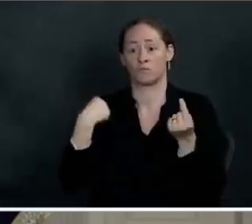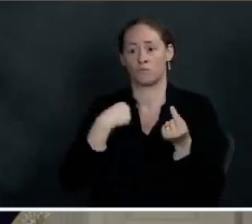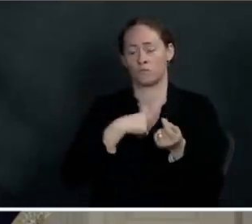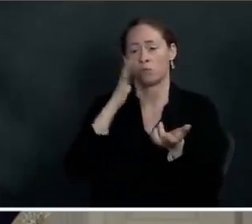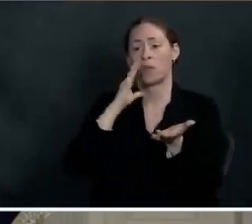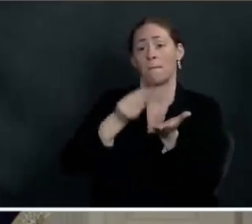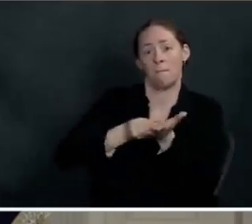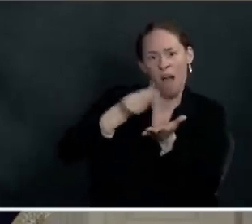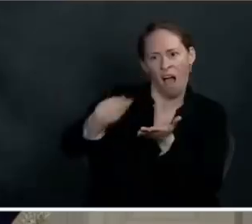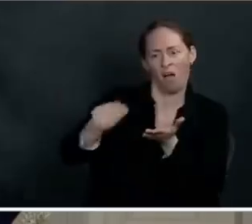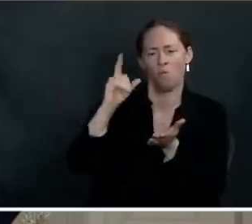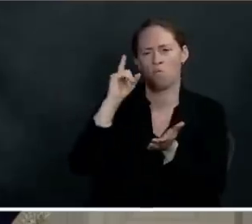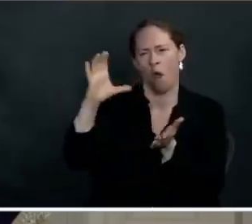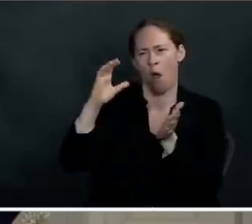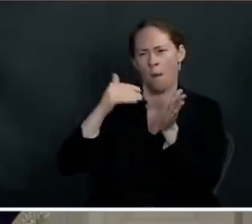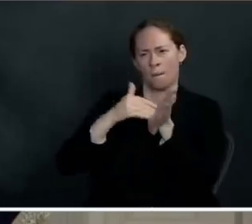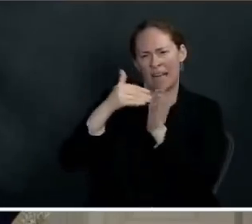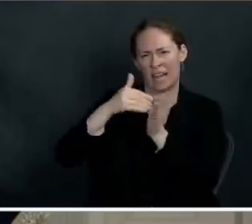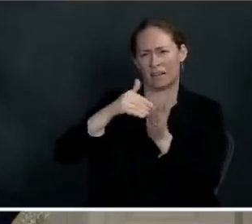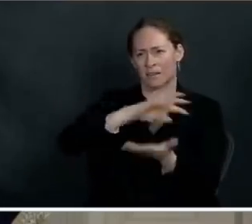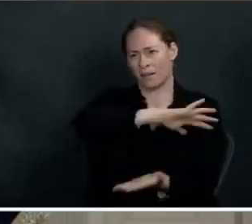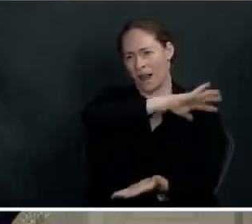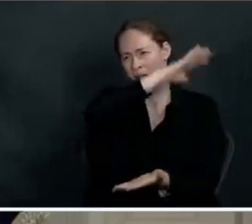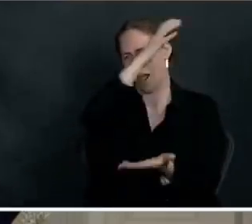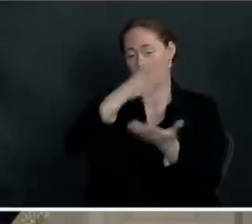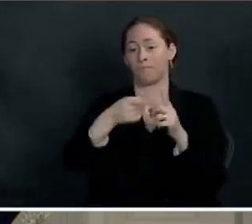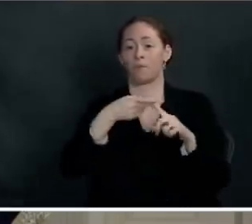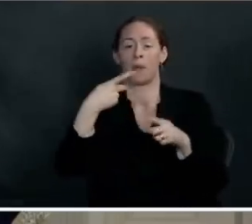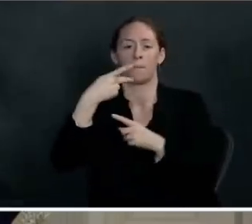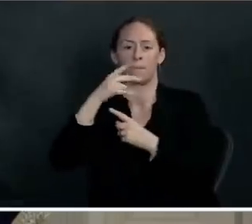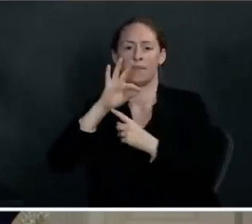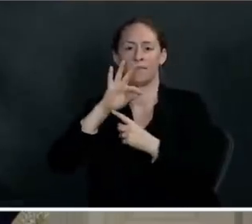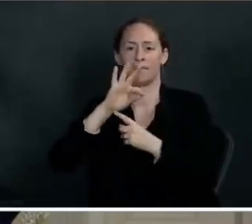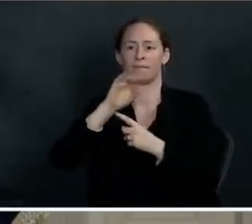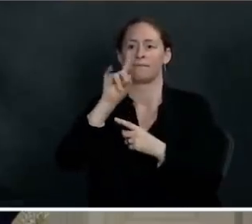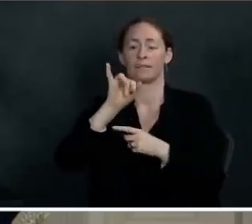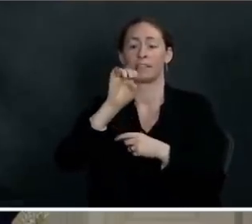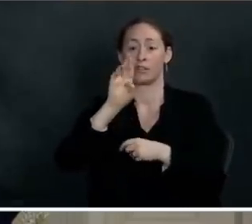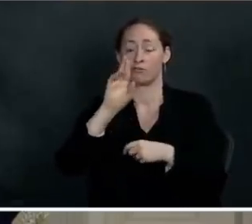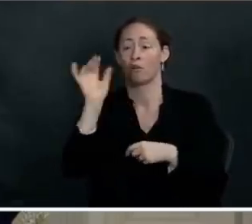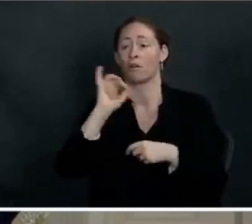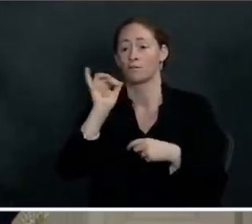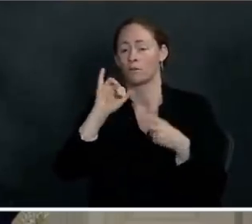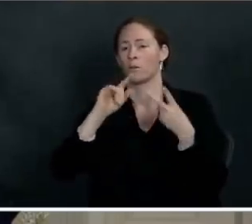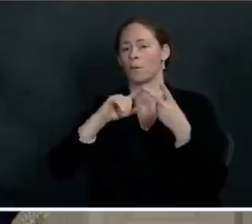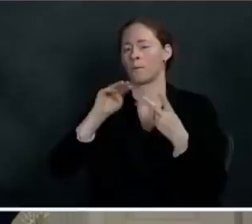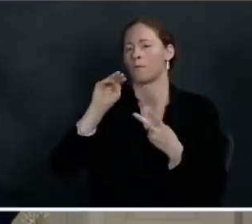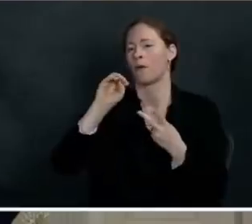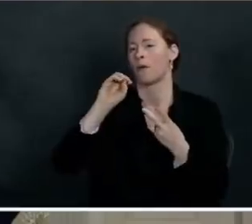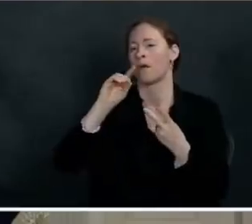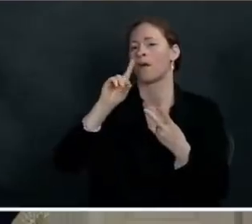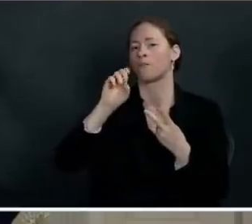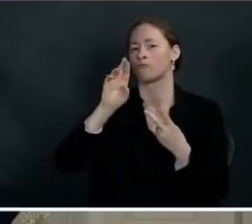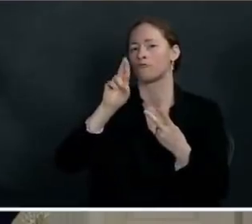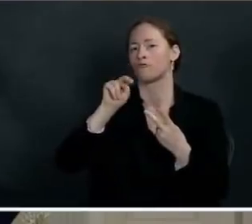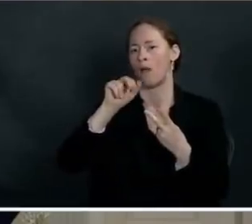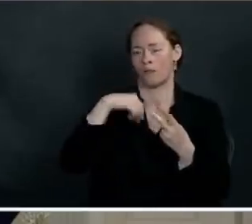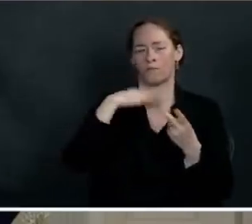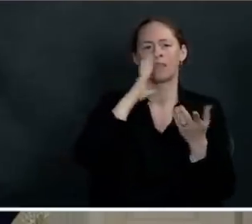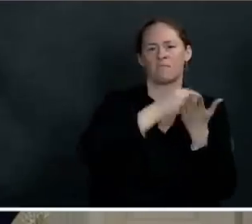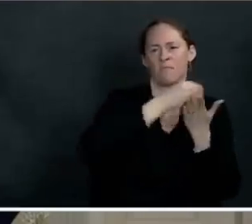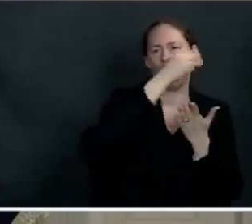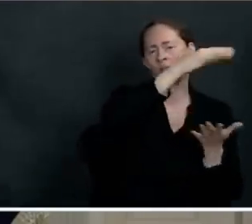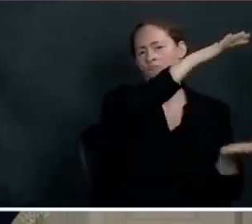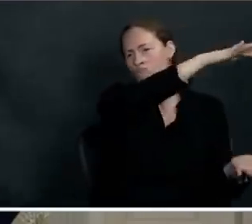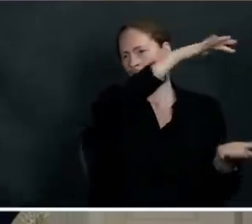2 FDA-authorized vaccines, Pfizer and Moderna. That's 100 million more doses of Pfizer and 100